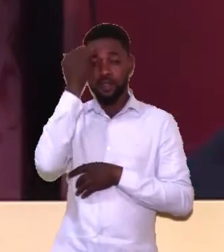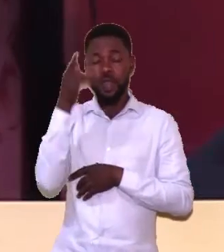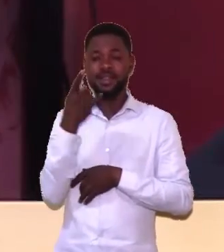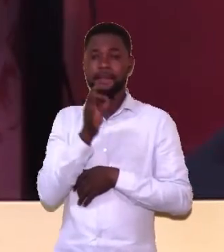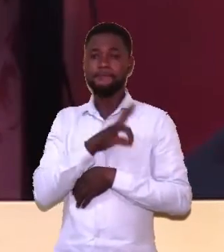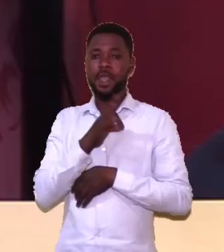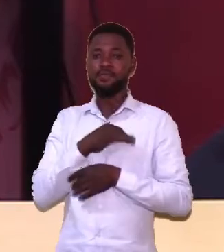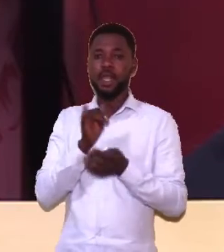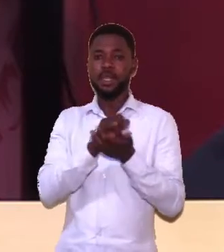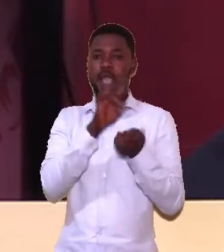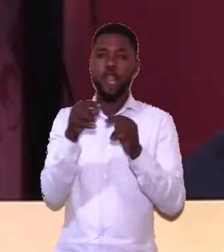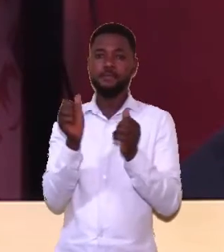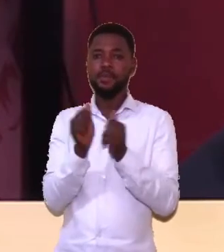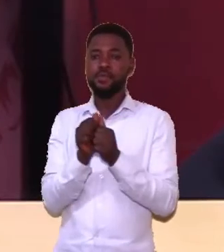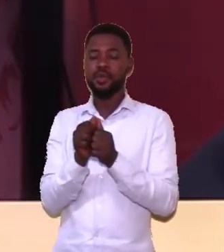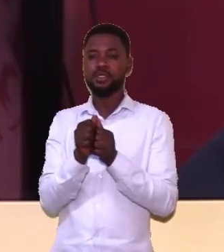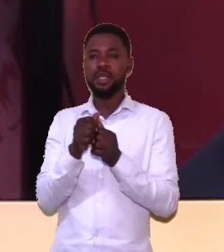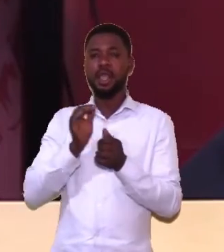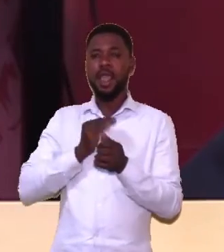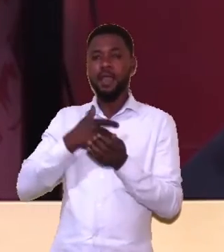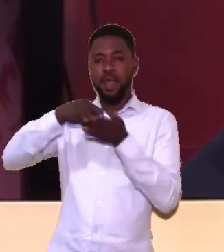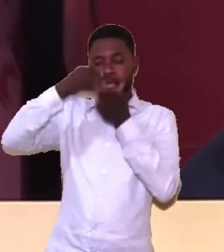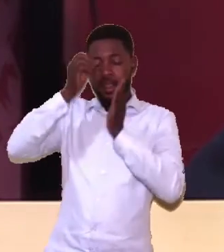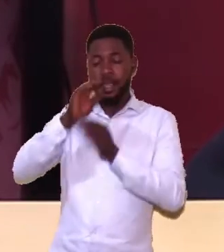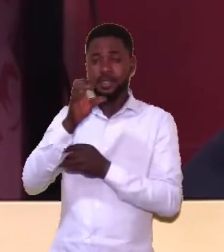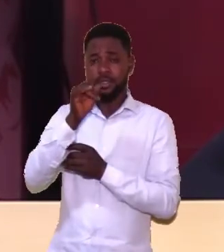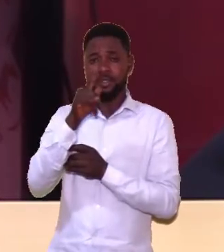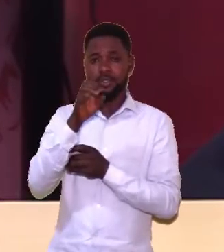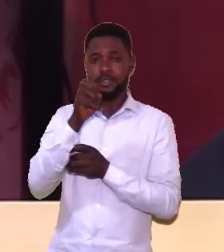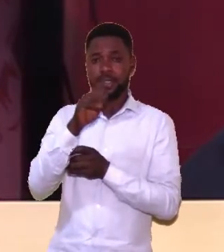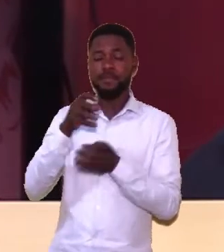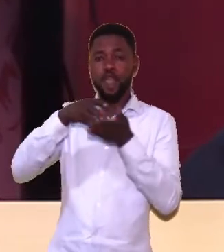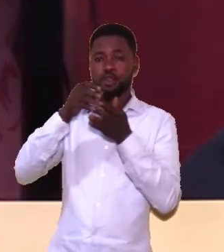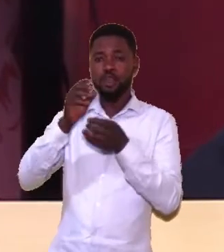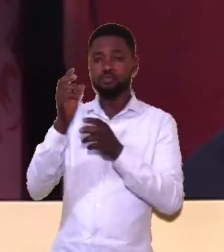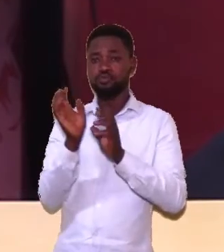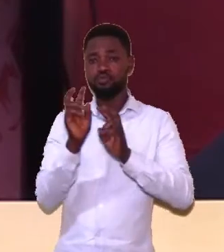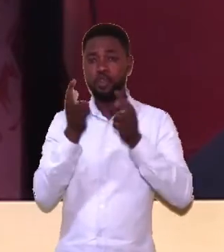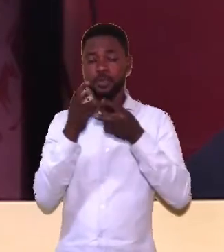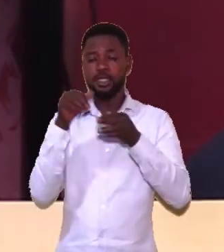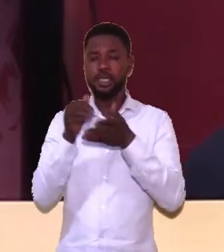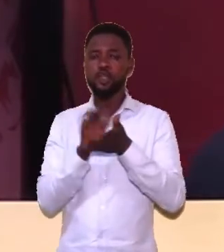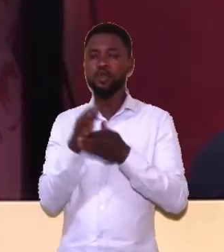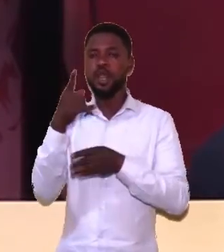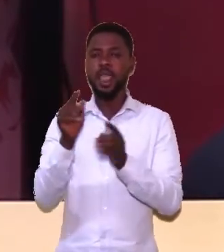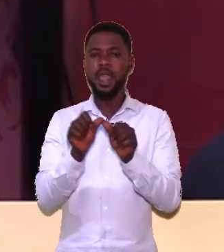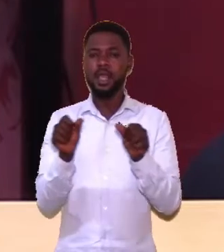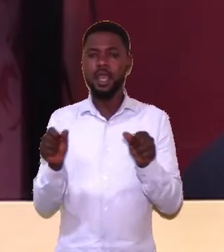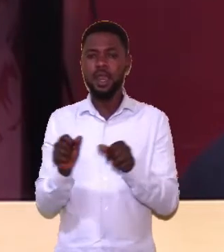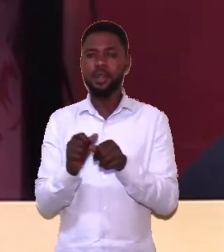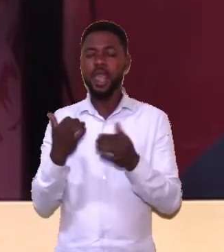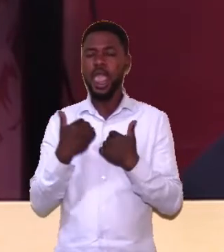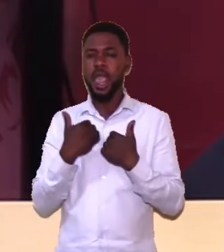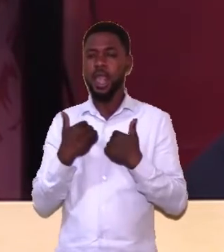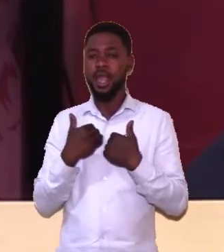see, the benefits that comes with being learning STEM subjects in the school. And I know that